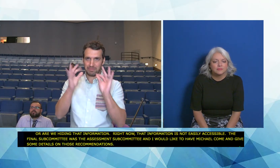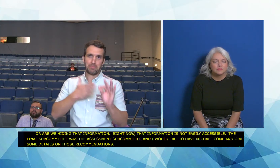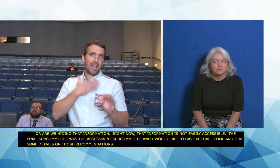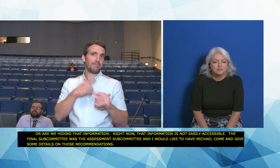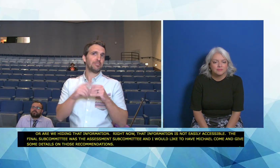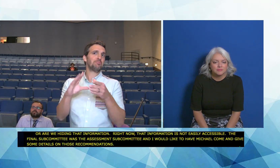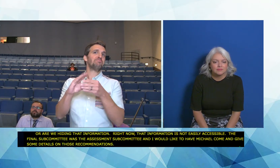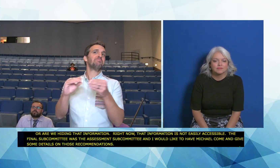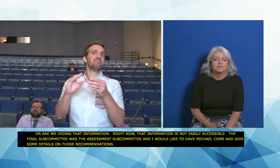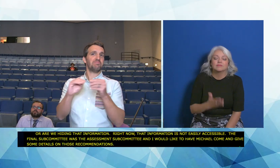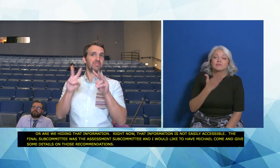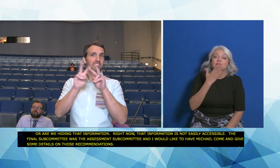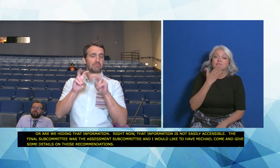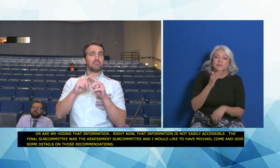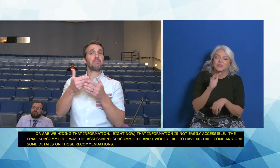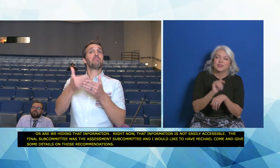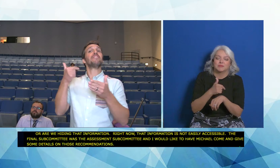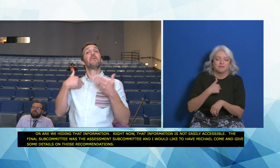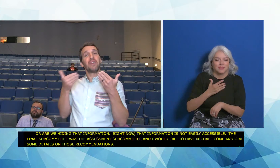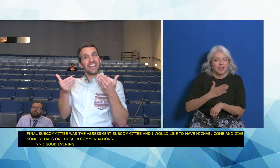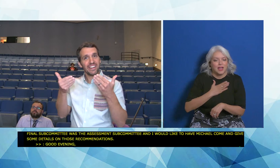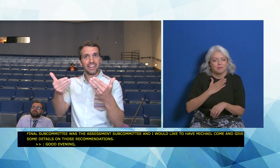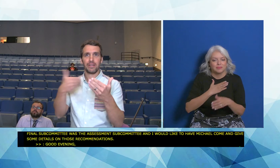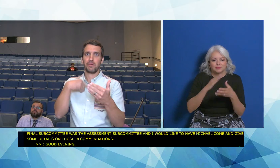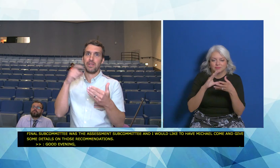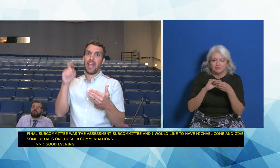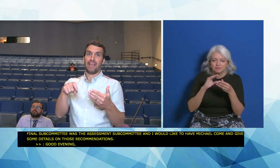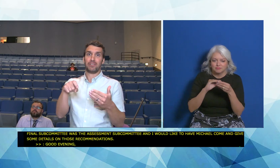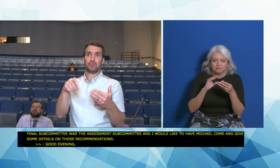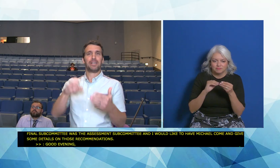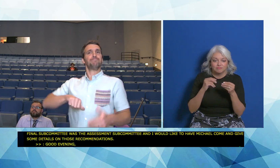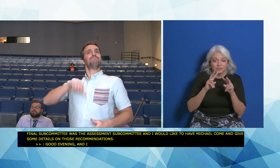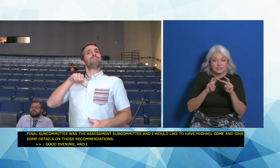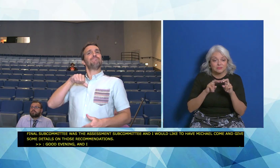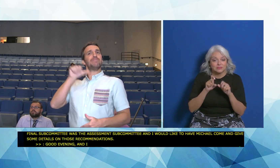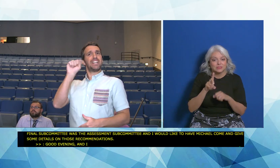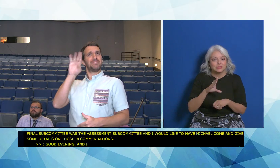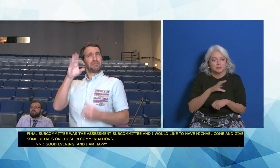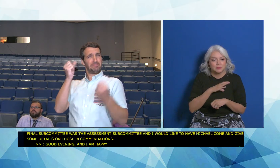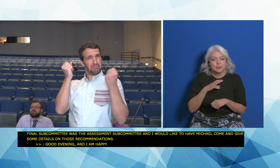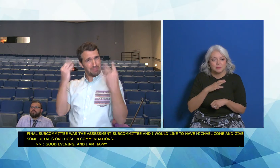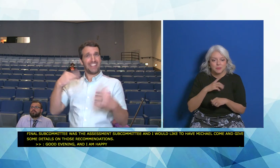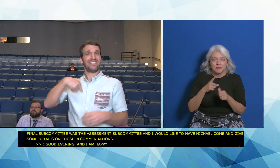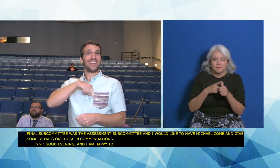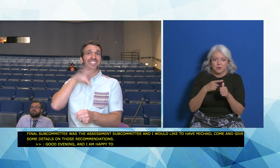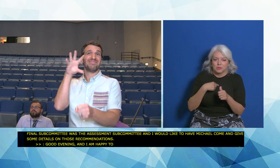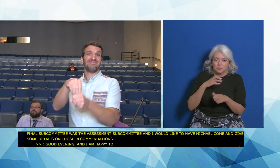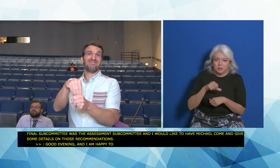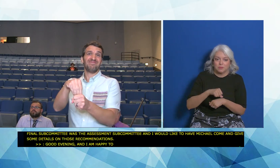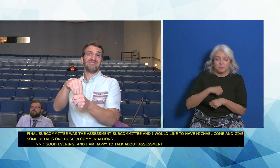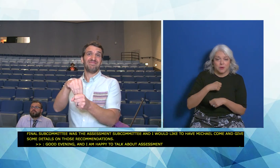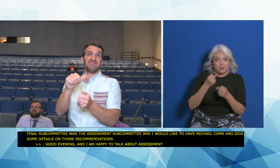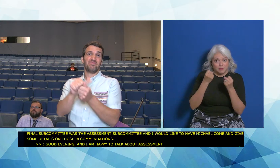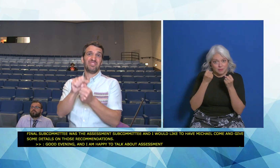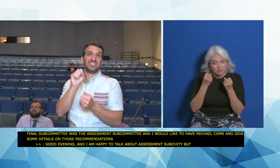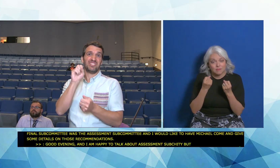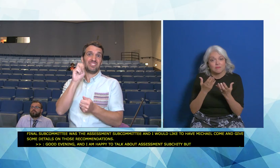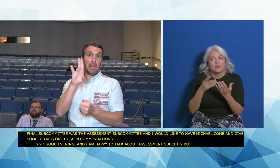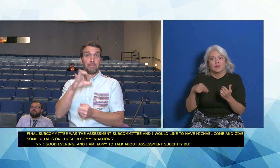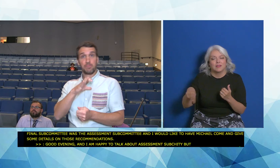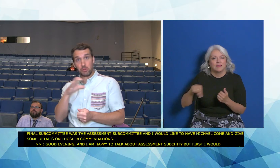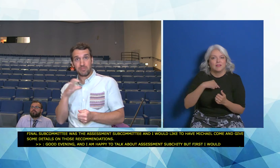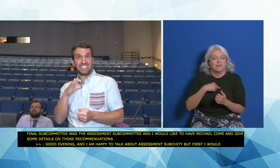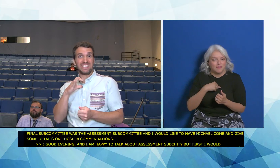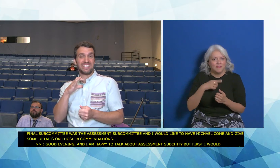Good evening. I'm happy to talk about the assessment subcommittee, but first I do have to express my pride in